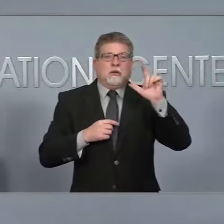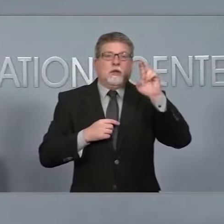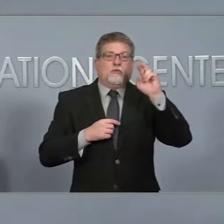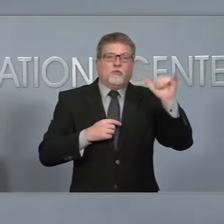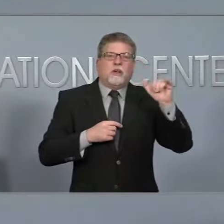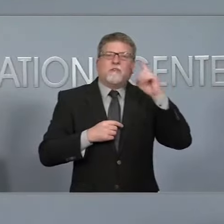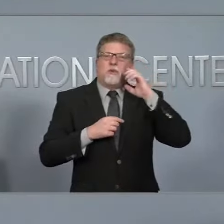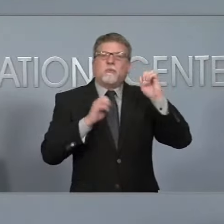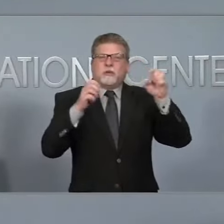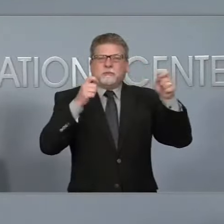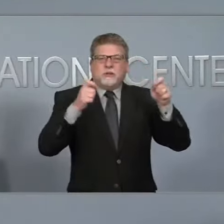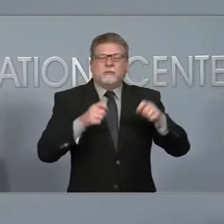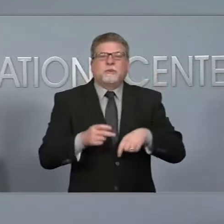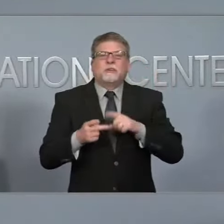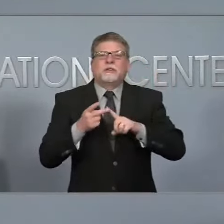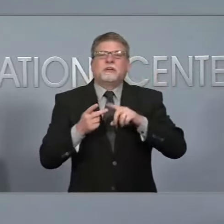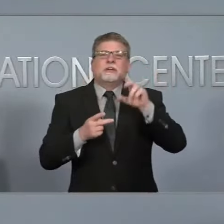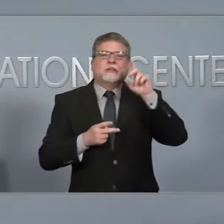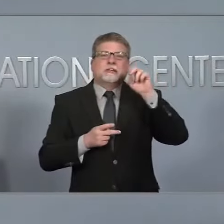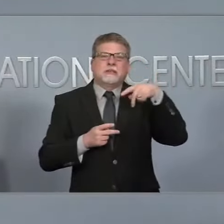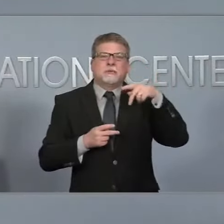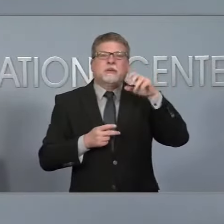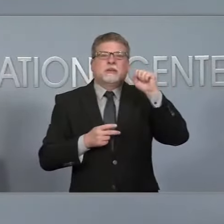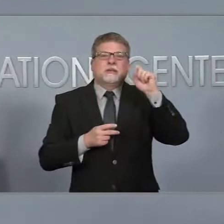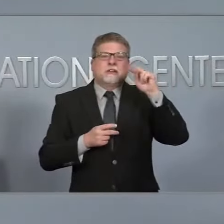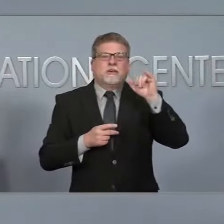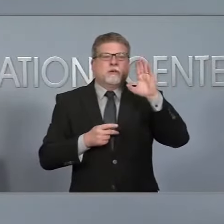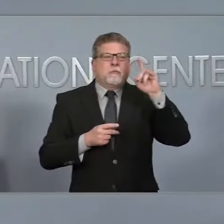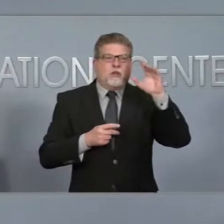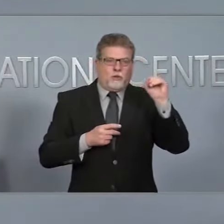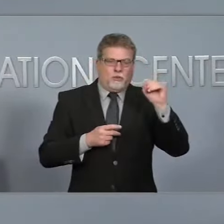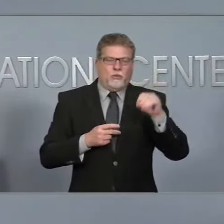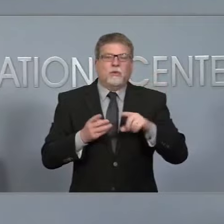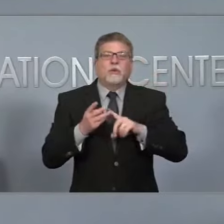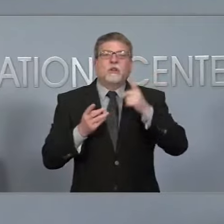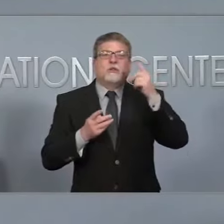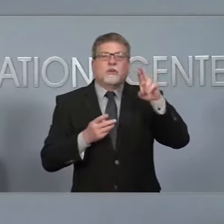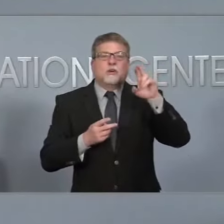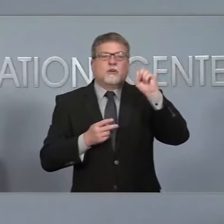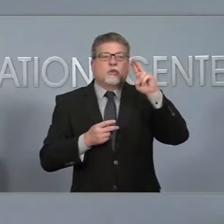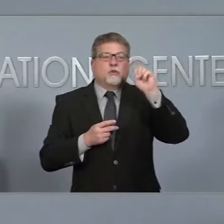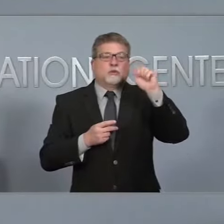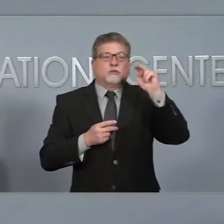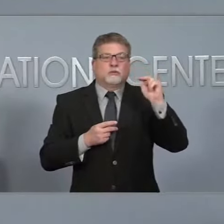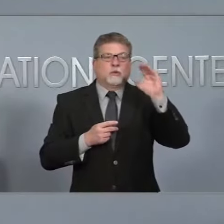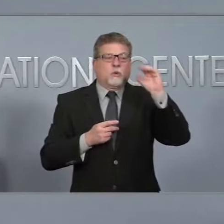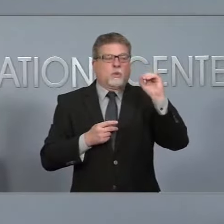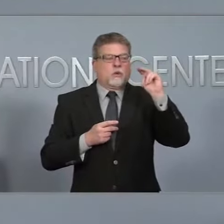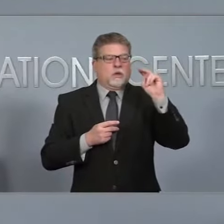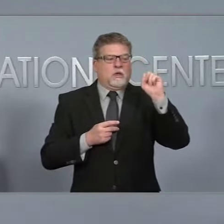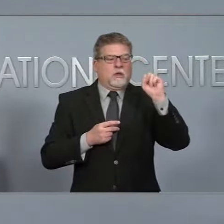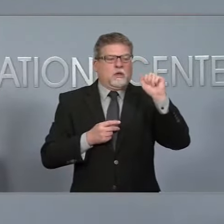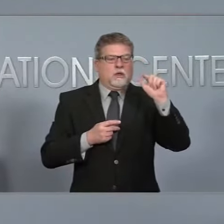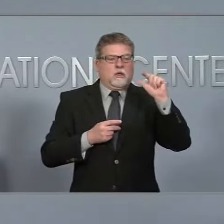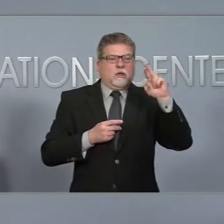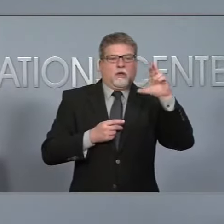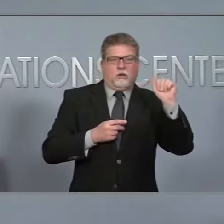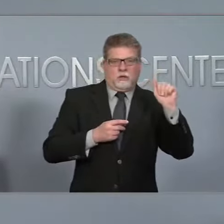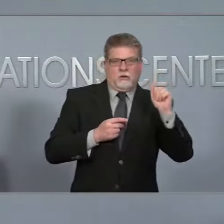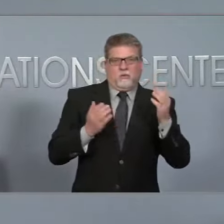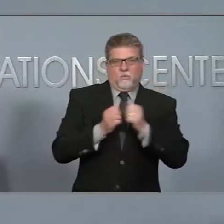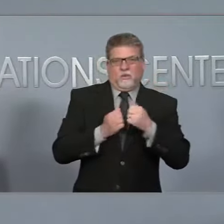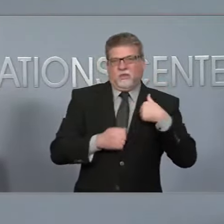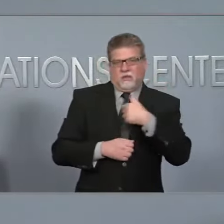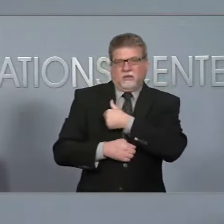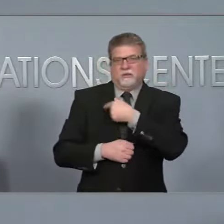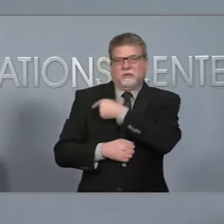Eddie Buffalo. We also have Dr. Susan Consagra, who is with us today. And we also